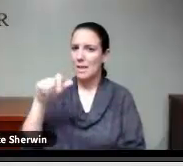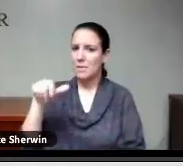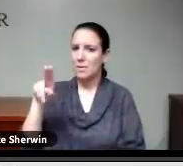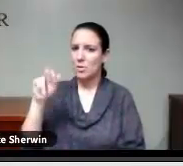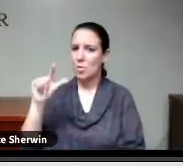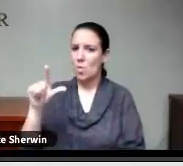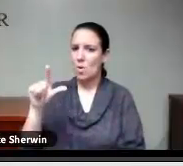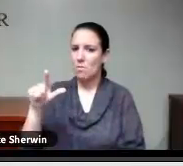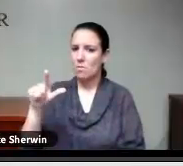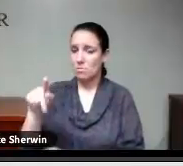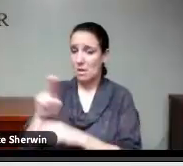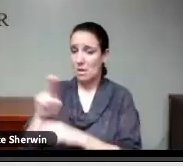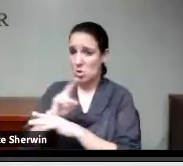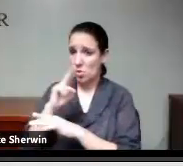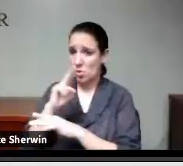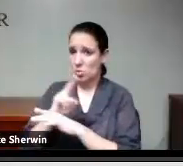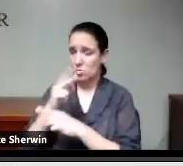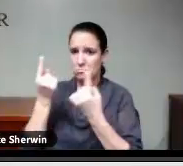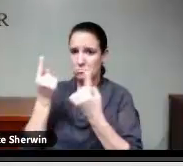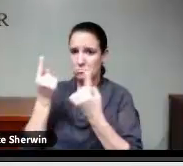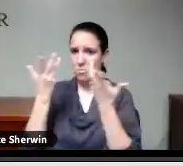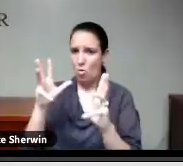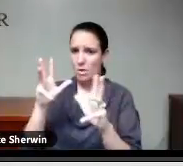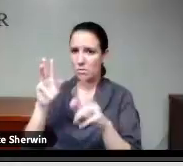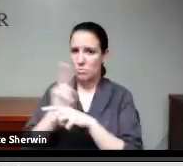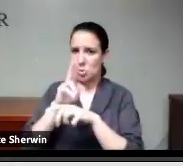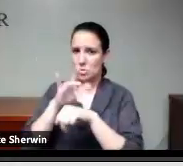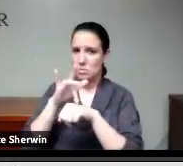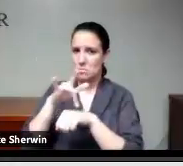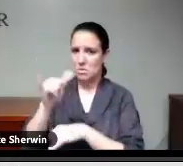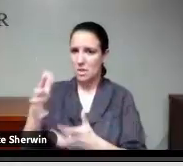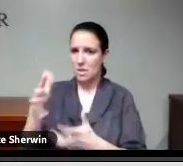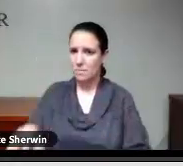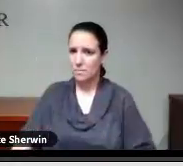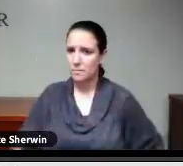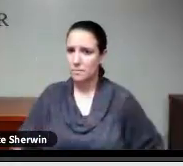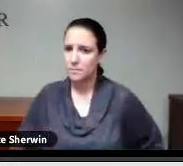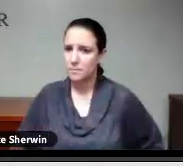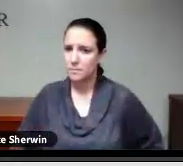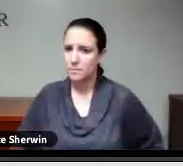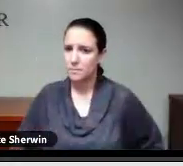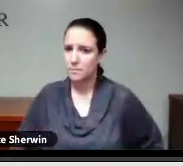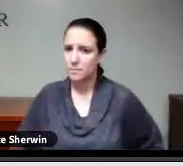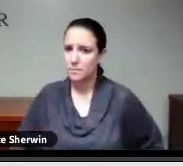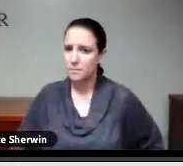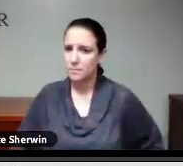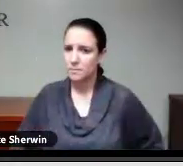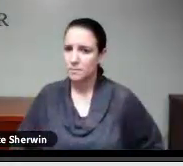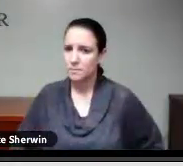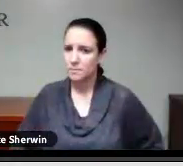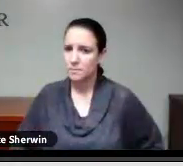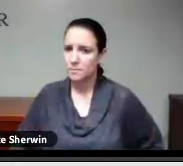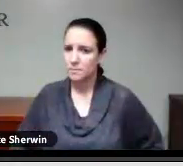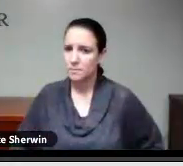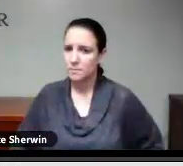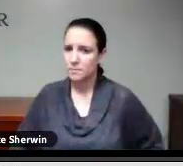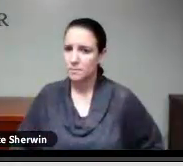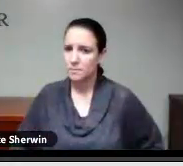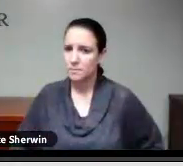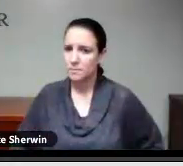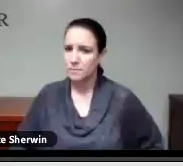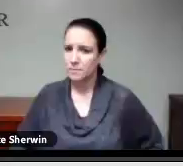Anybody already used ClimateQual? So Climate Qual is